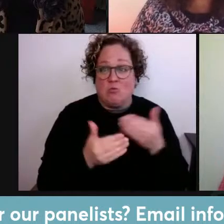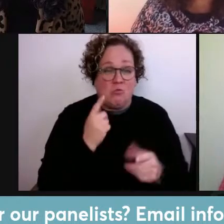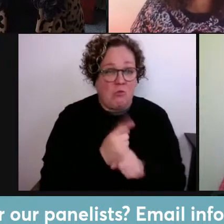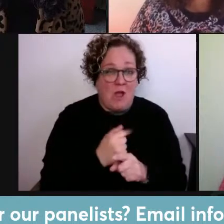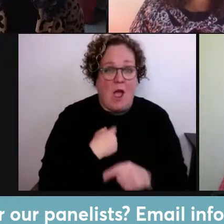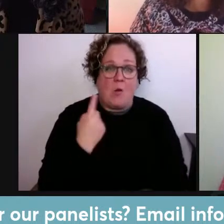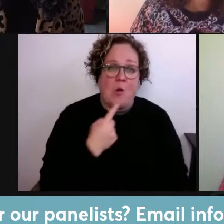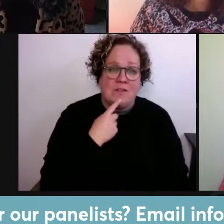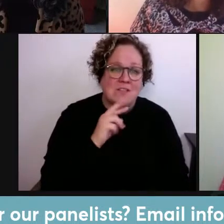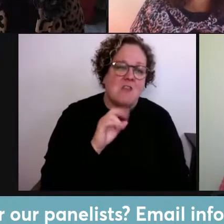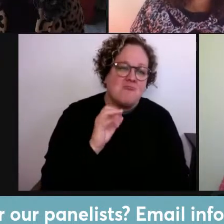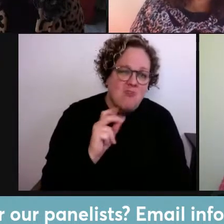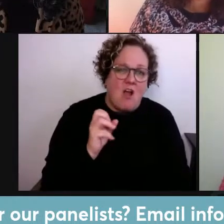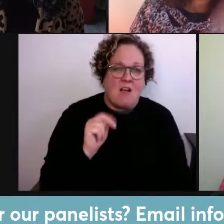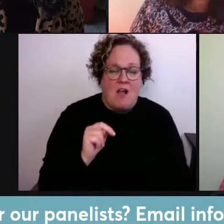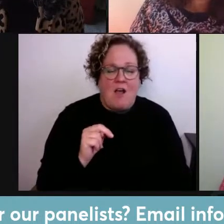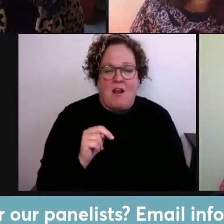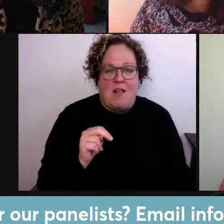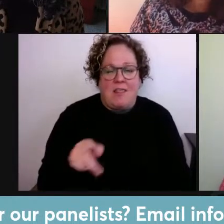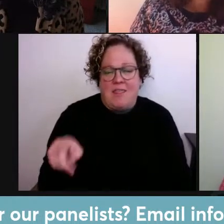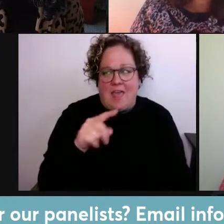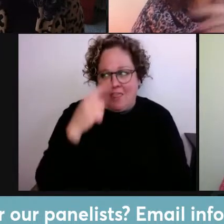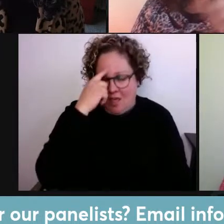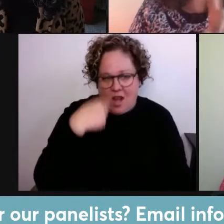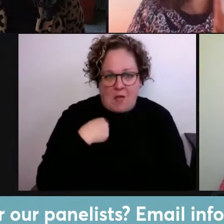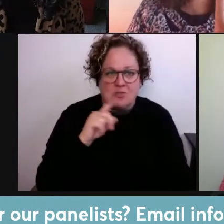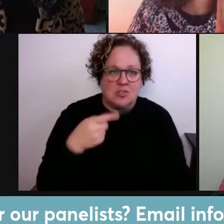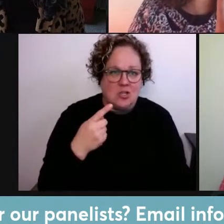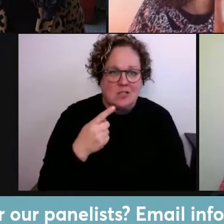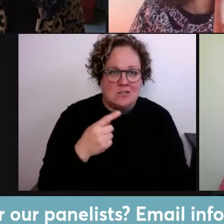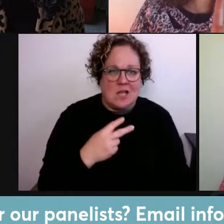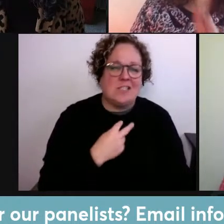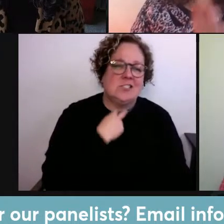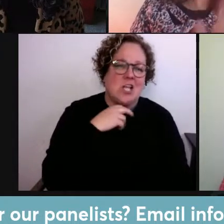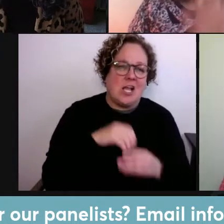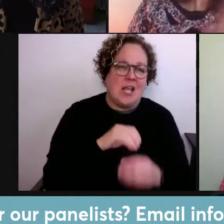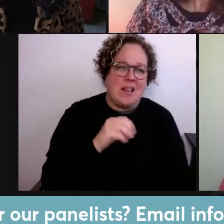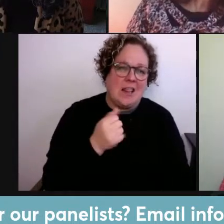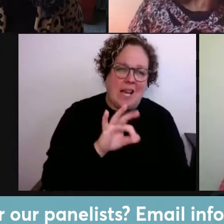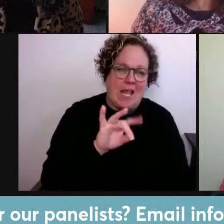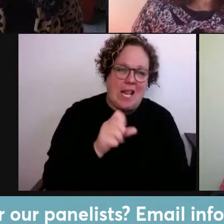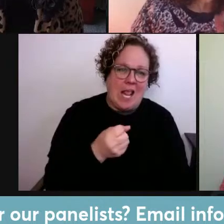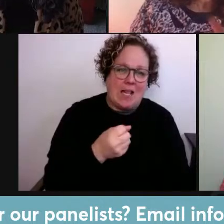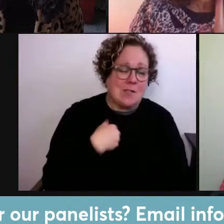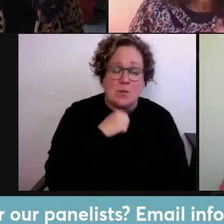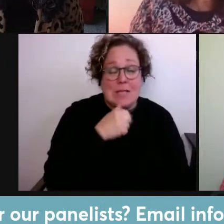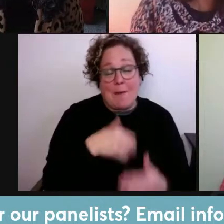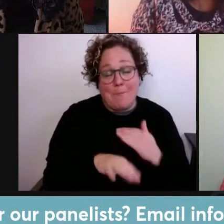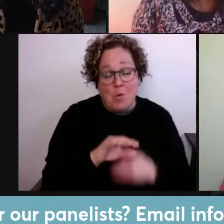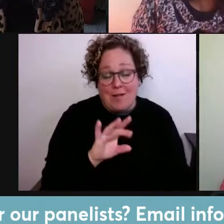you know, they thought that it was just me being stuck in the 80s, even though I wasn't born in the 80s. But